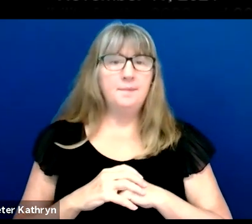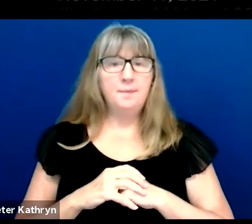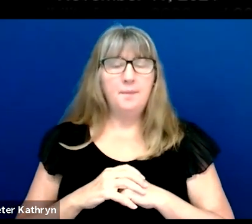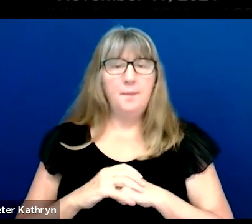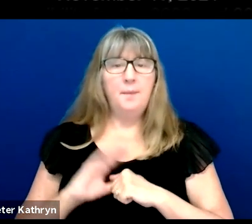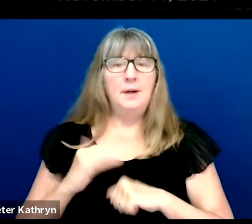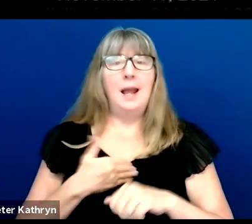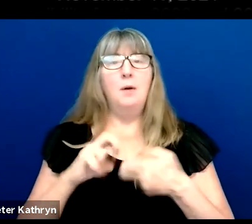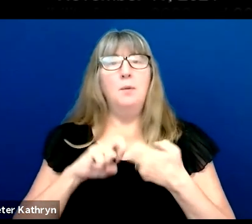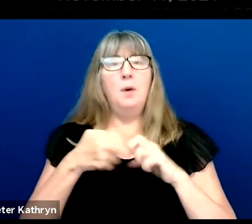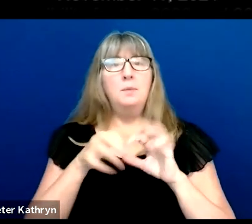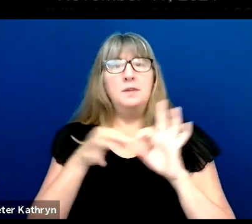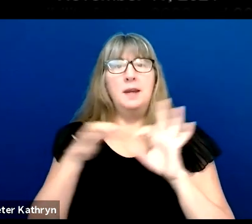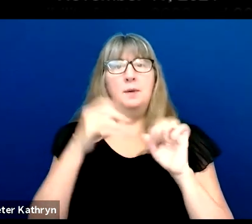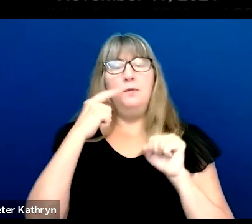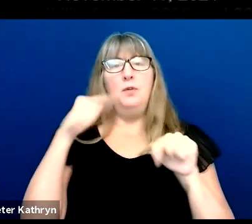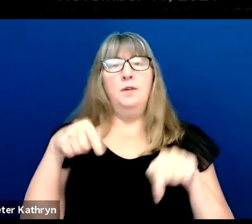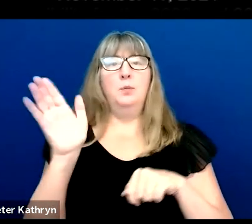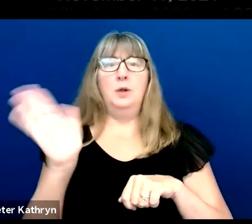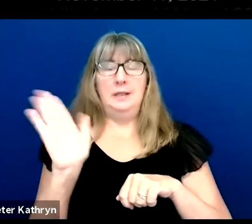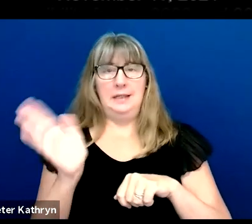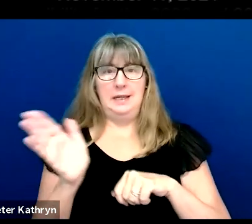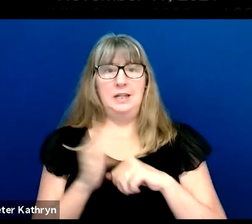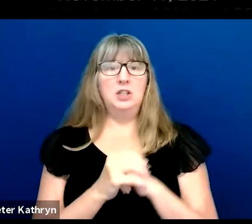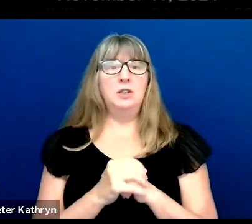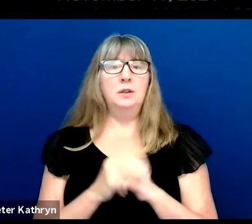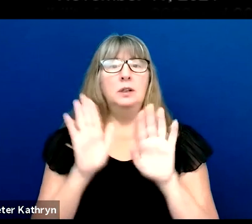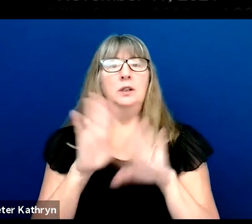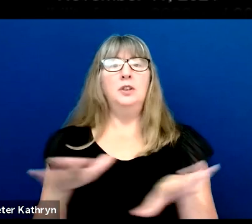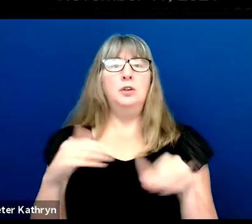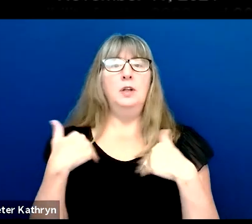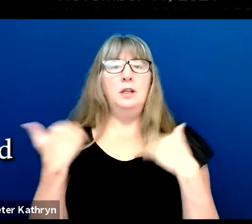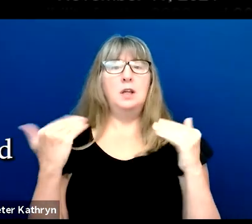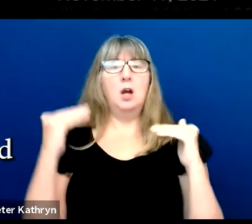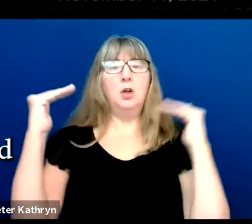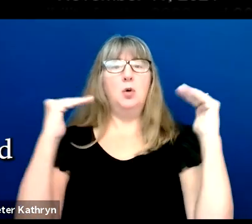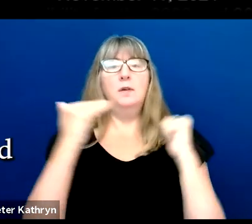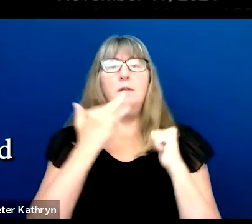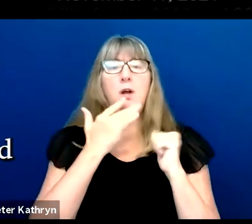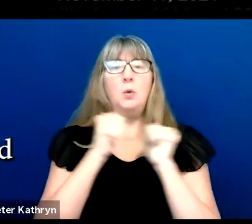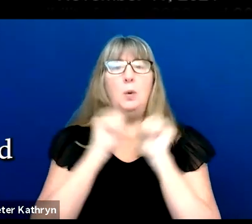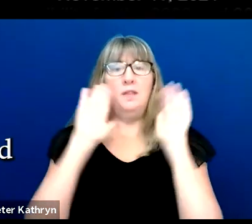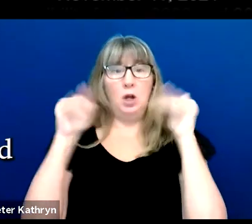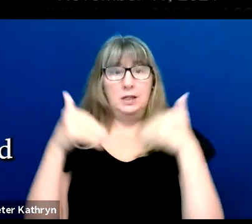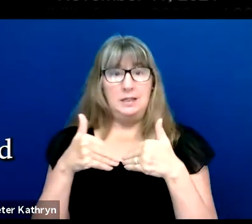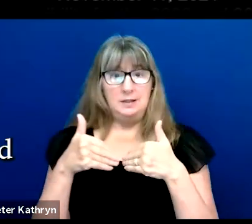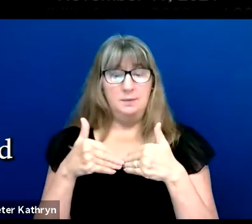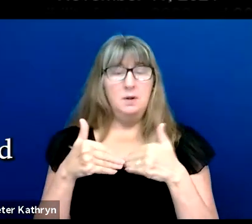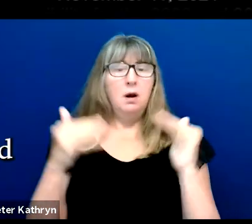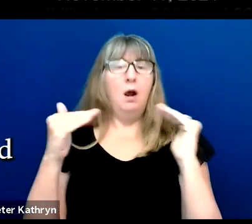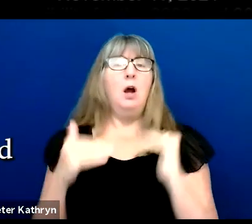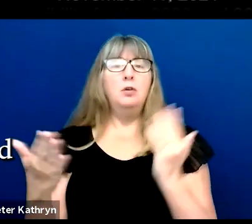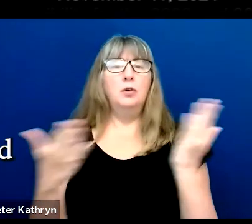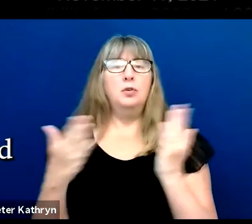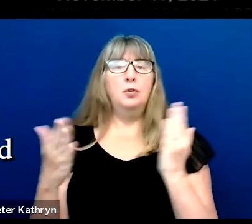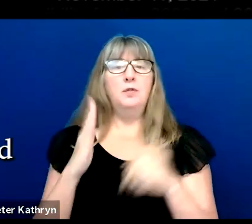Our problem statement for our presentation today is that children and young adults of color with autism are underserved and